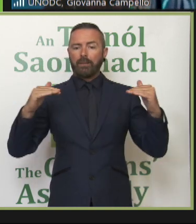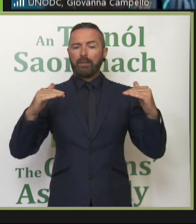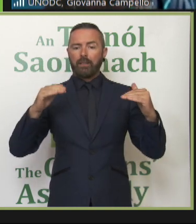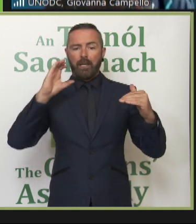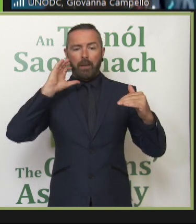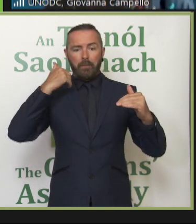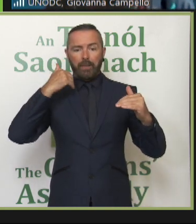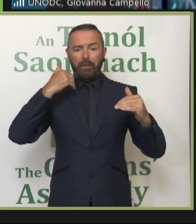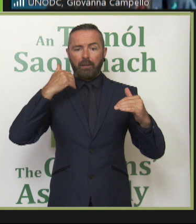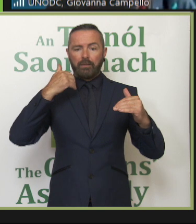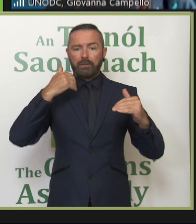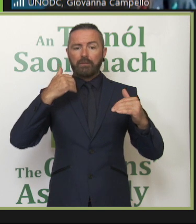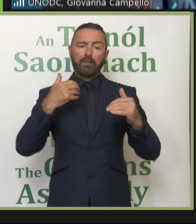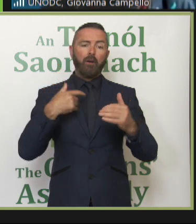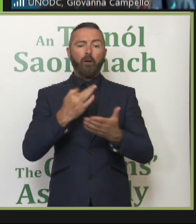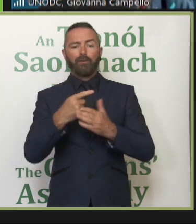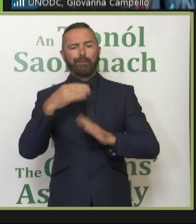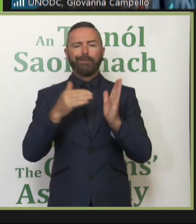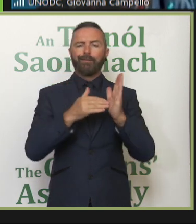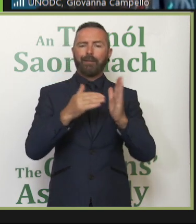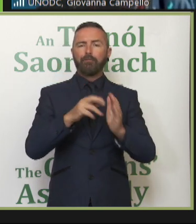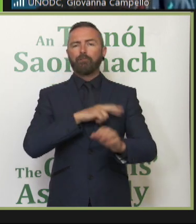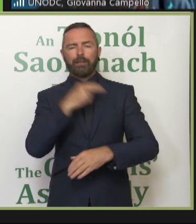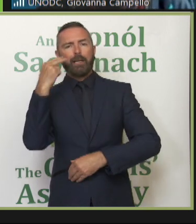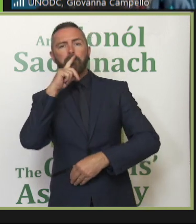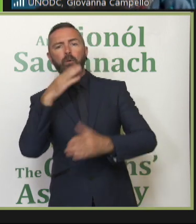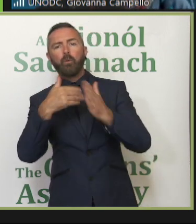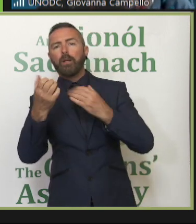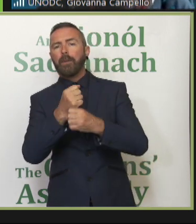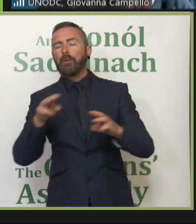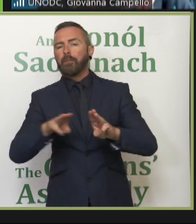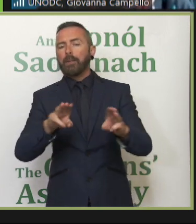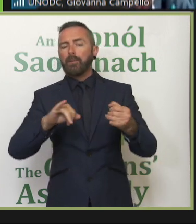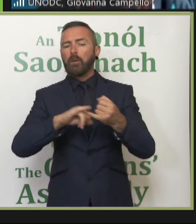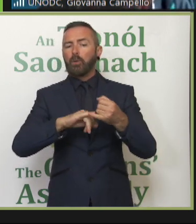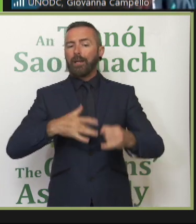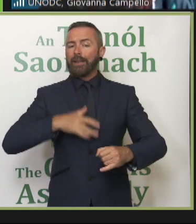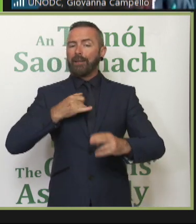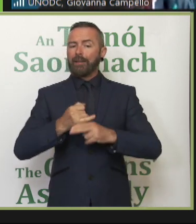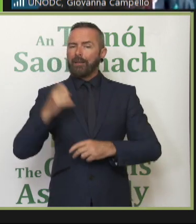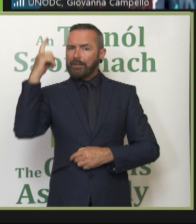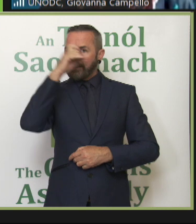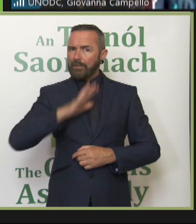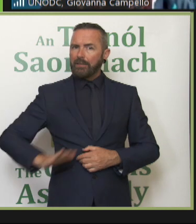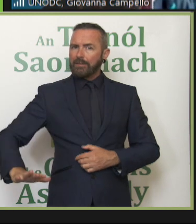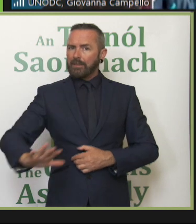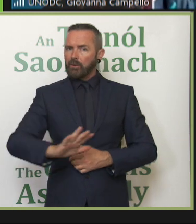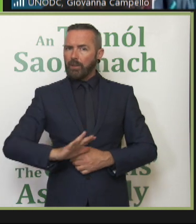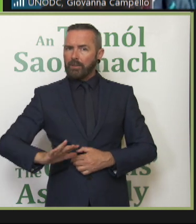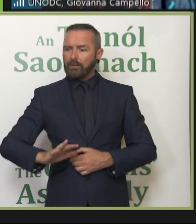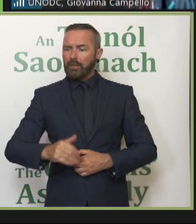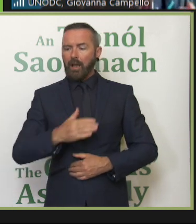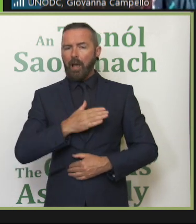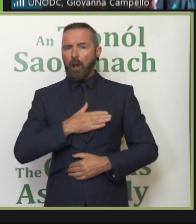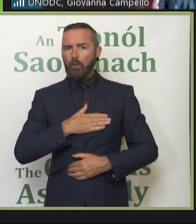Giovanna, very nice, but what about people who are in really difficult situations? And I would like to reassure